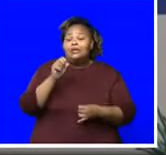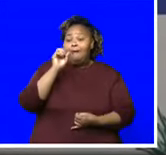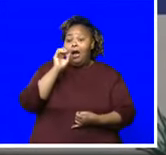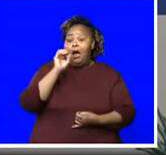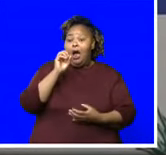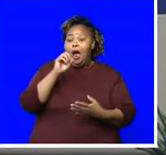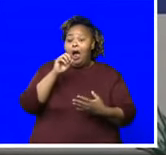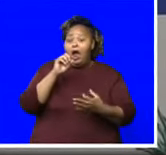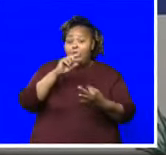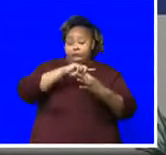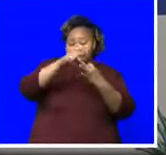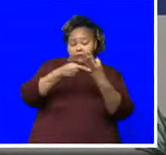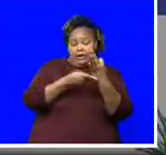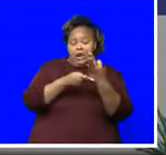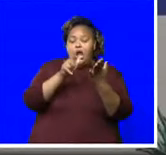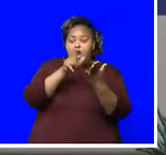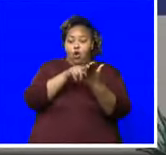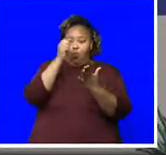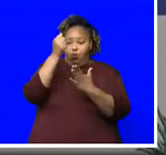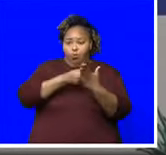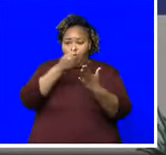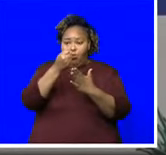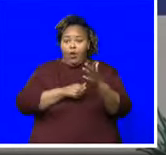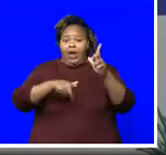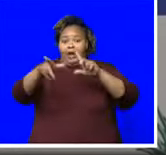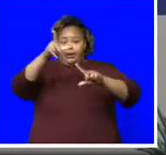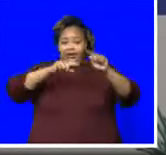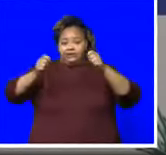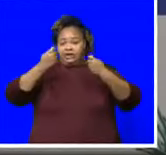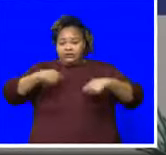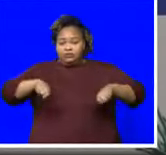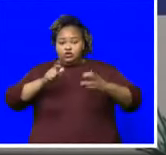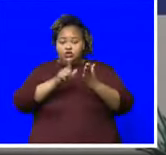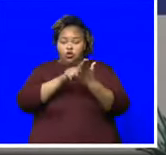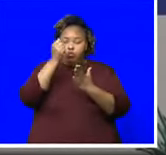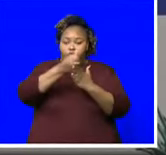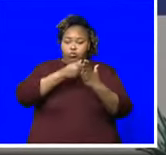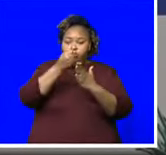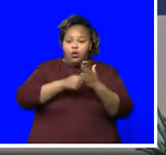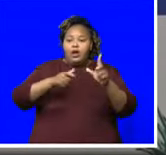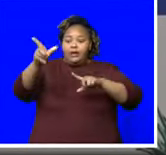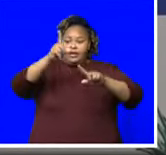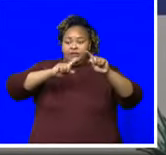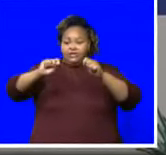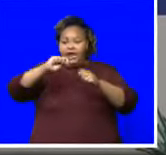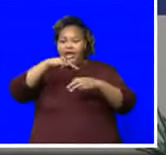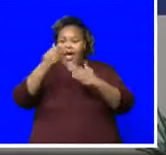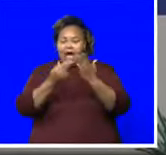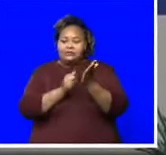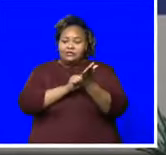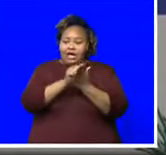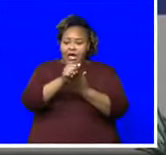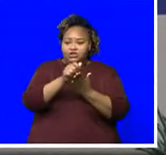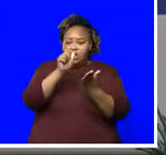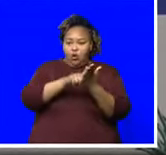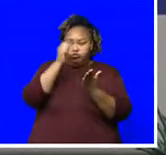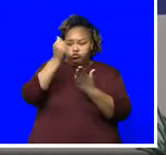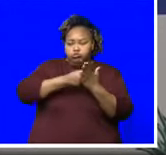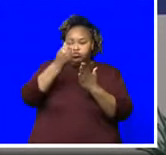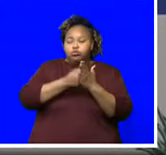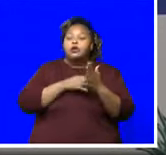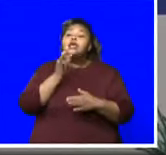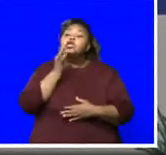bills, the National Sports Bill, National Arts and Culture Bill, and Youth Bill, as well as